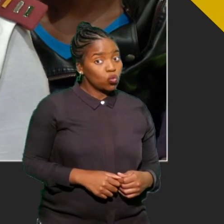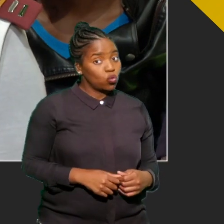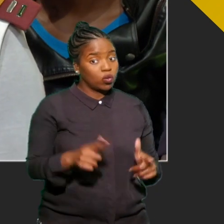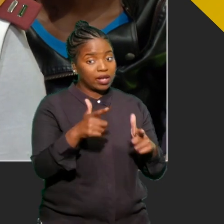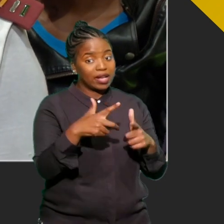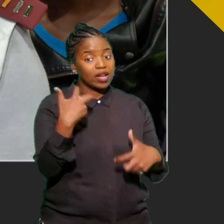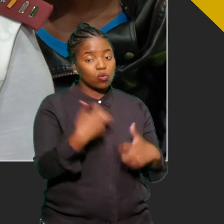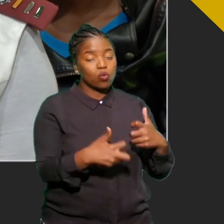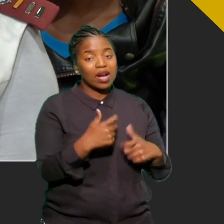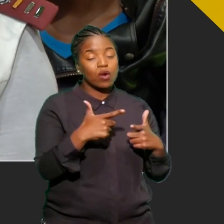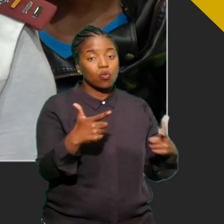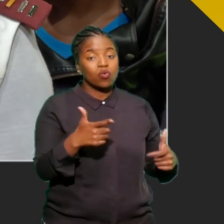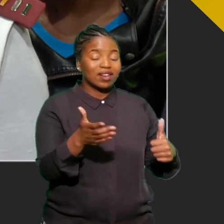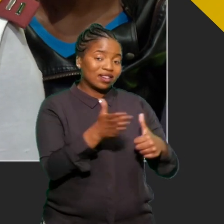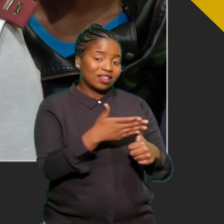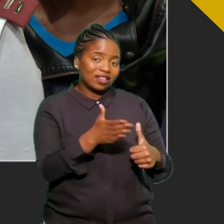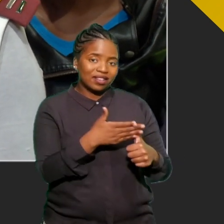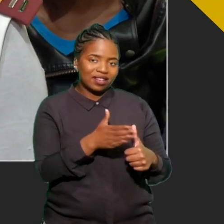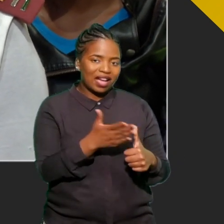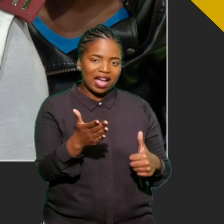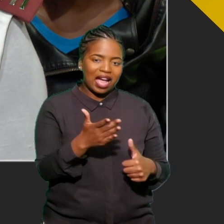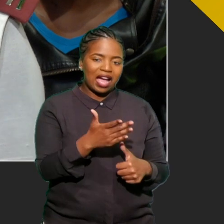problem. Firstly, infrastructure.